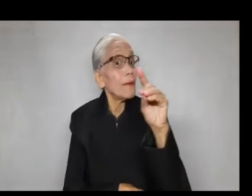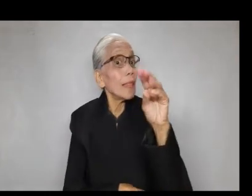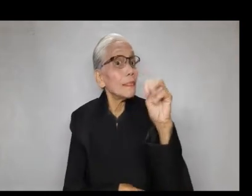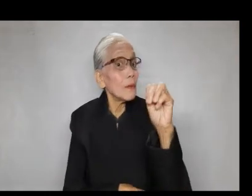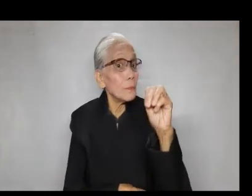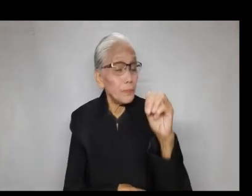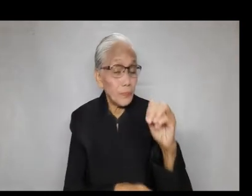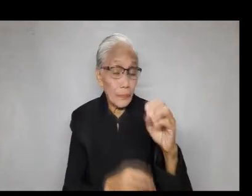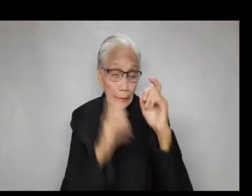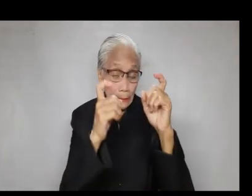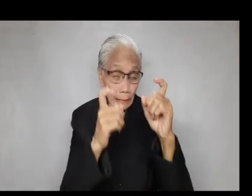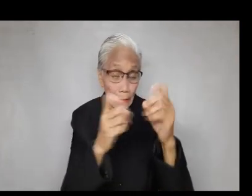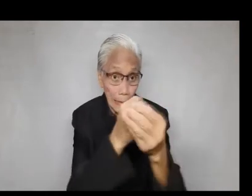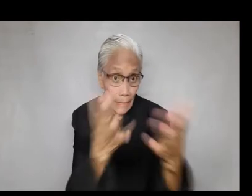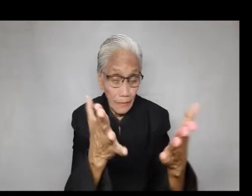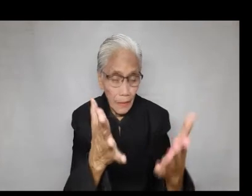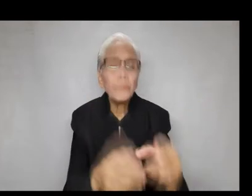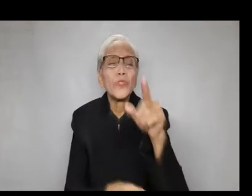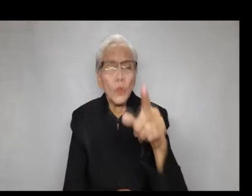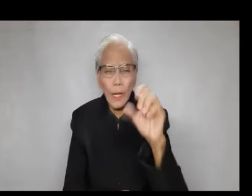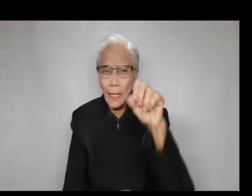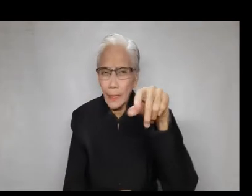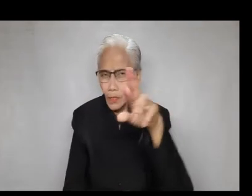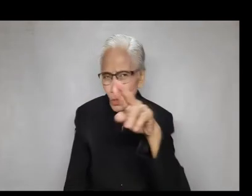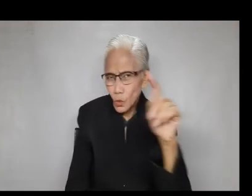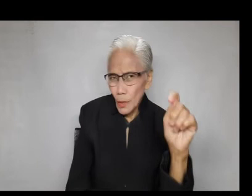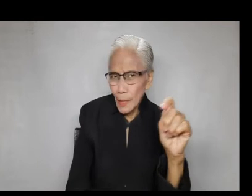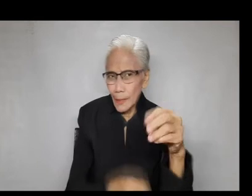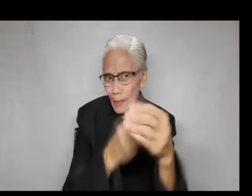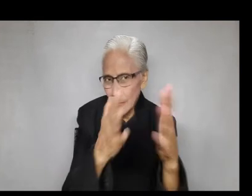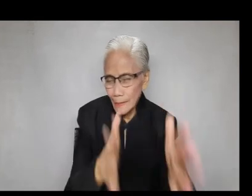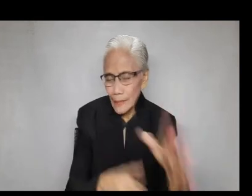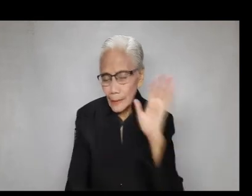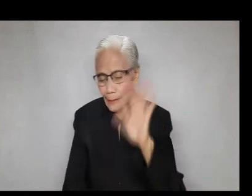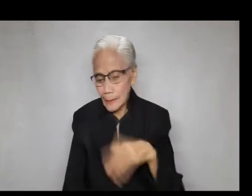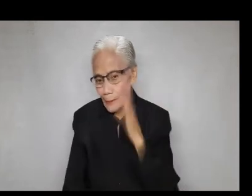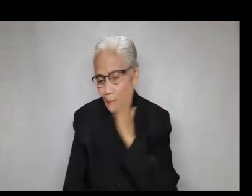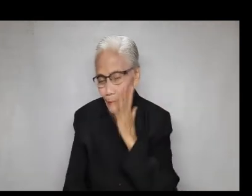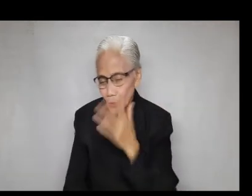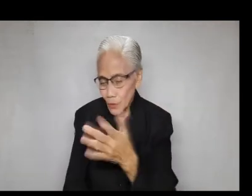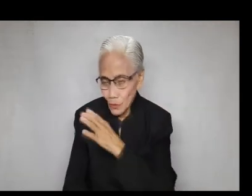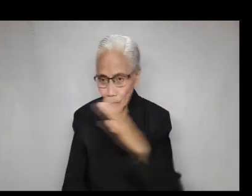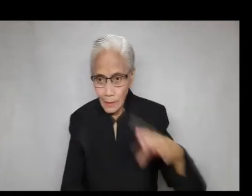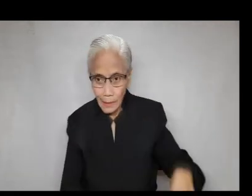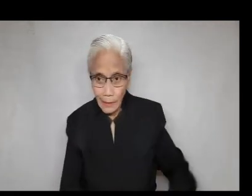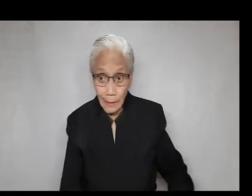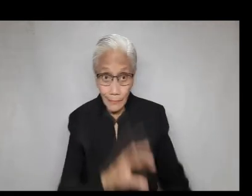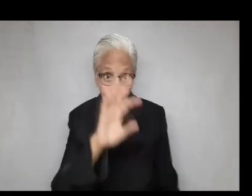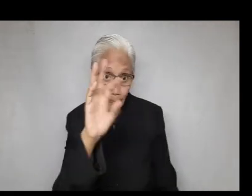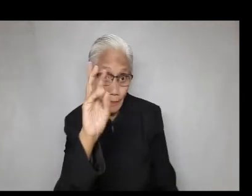me. I am their hero. If you are a random rummage giver, you